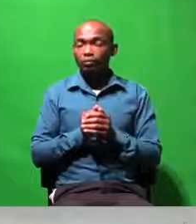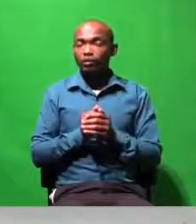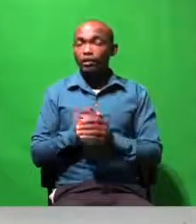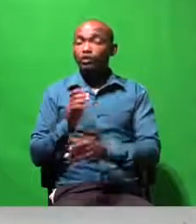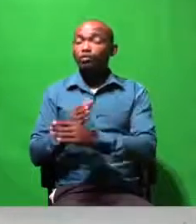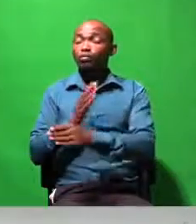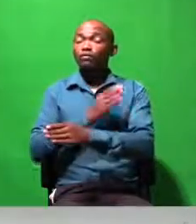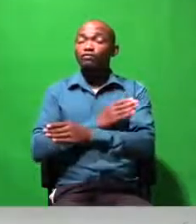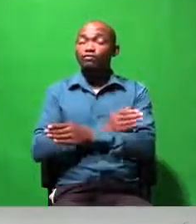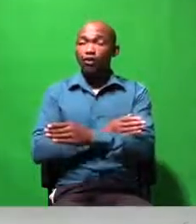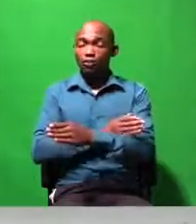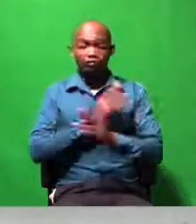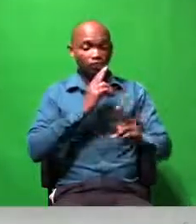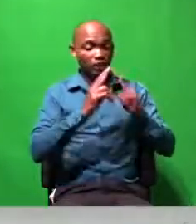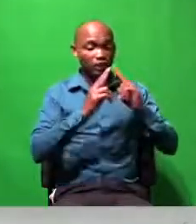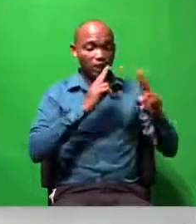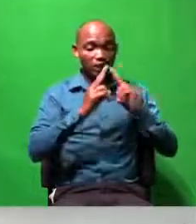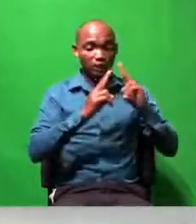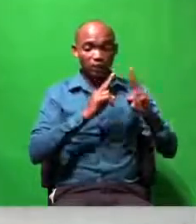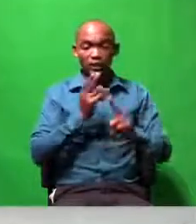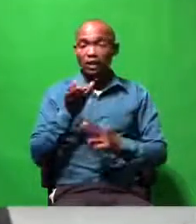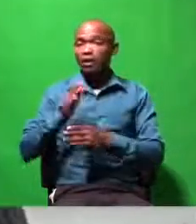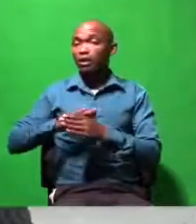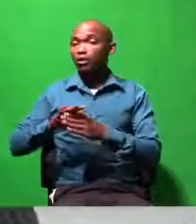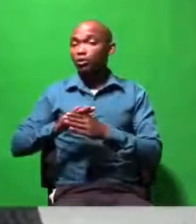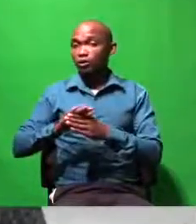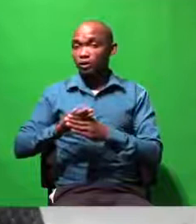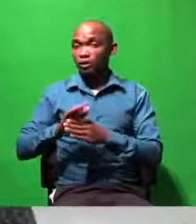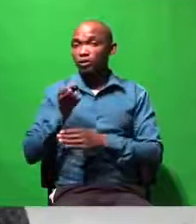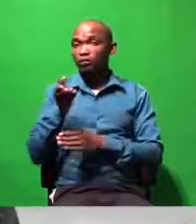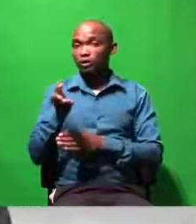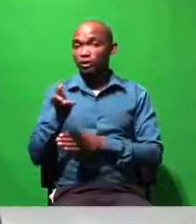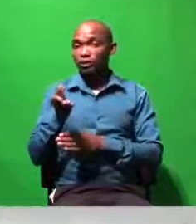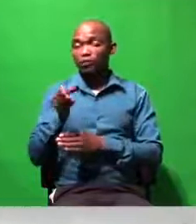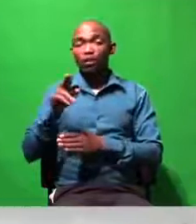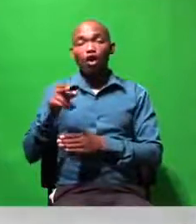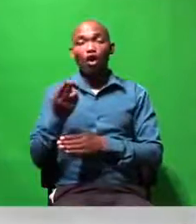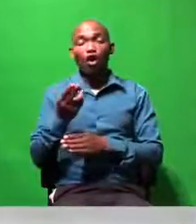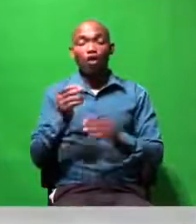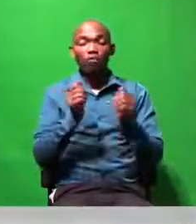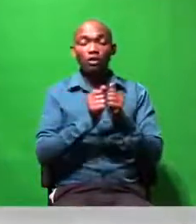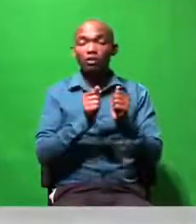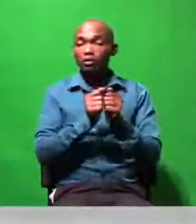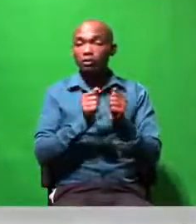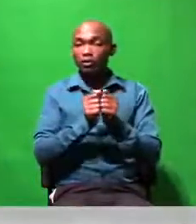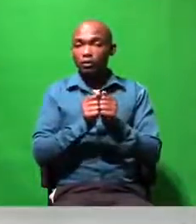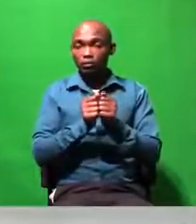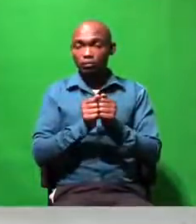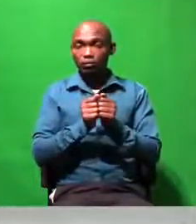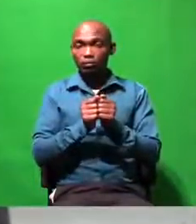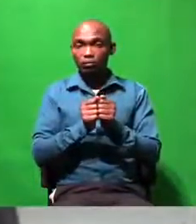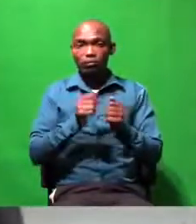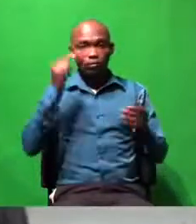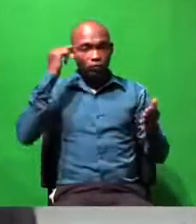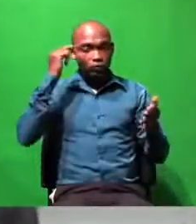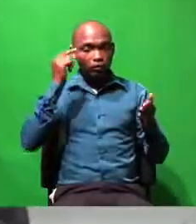before discussing the uses and the types of material we're going to use, let us know the meaning